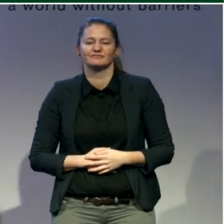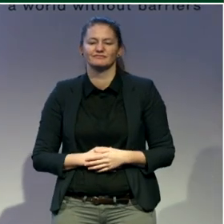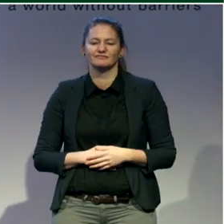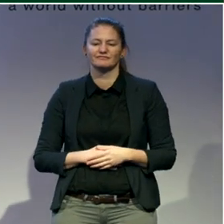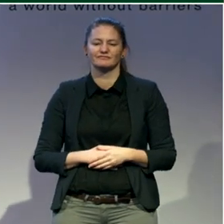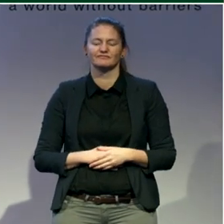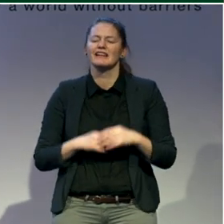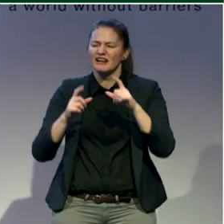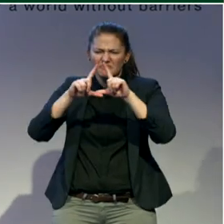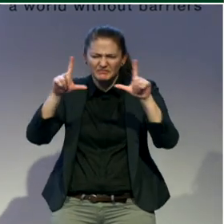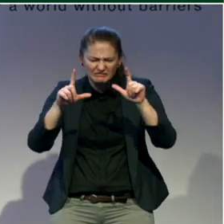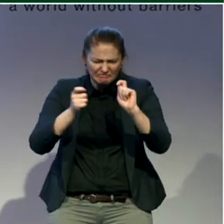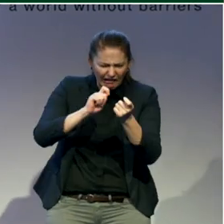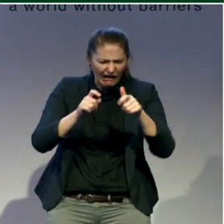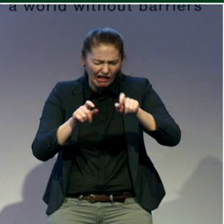Thank